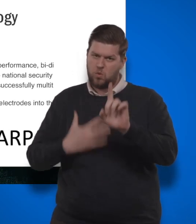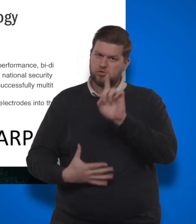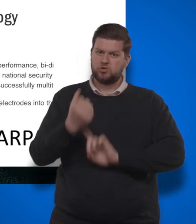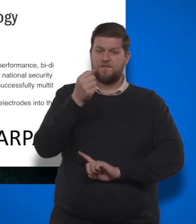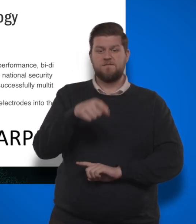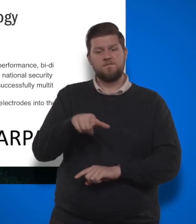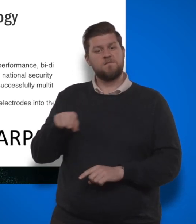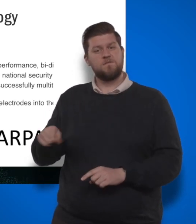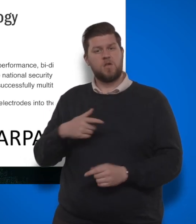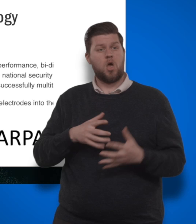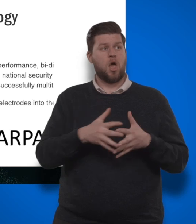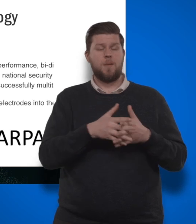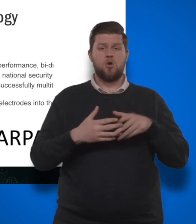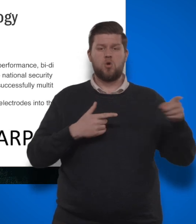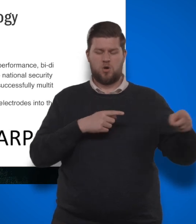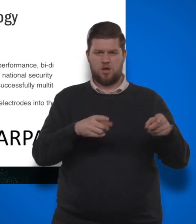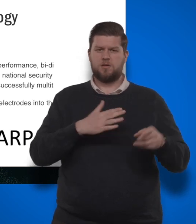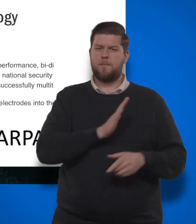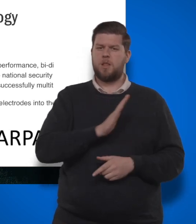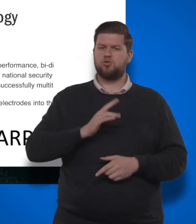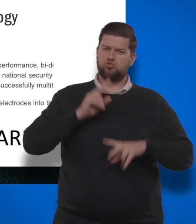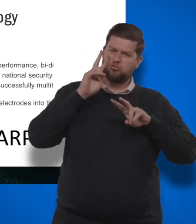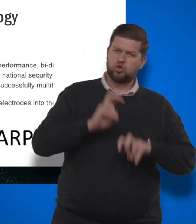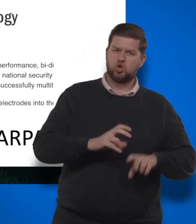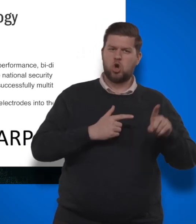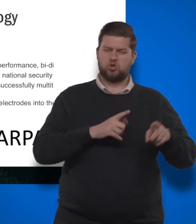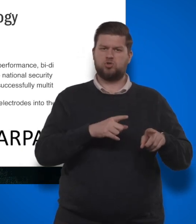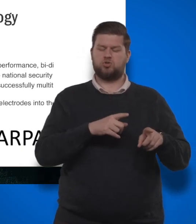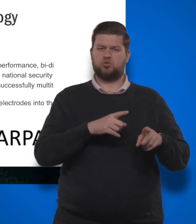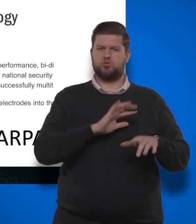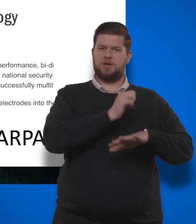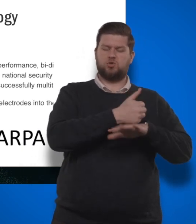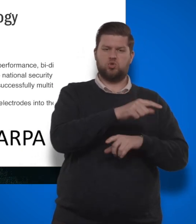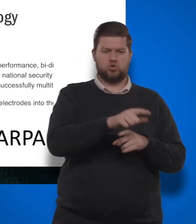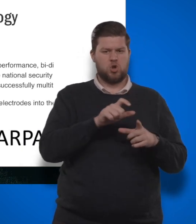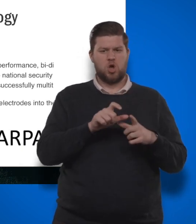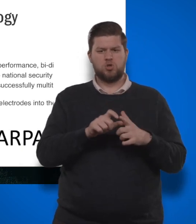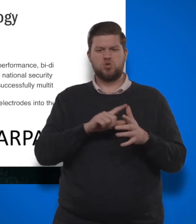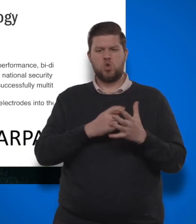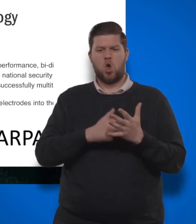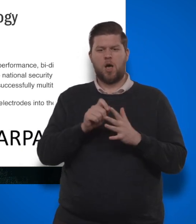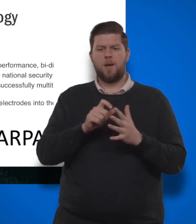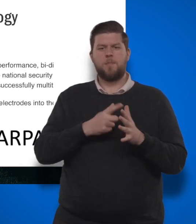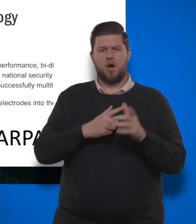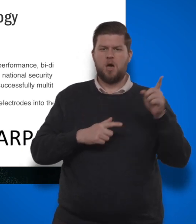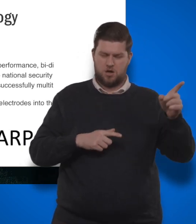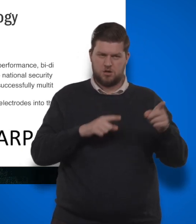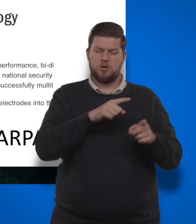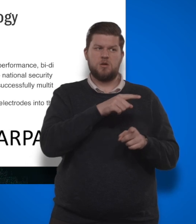who is actively engaged in non-surgical neurotechnology, trying to find ways of linking